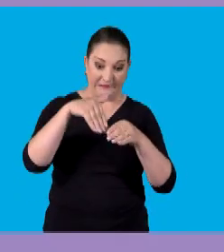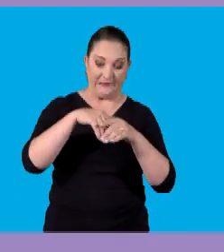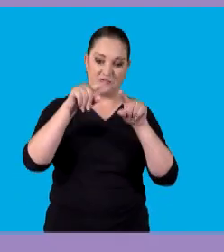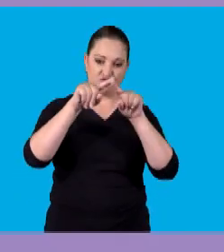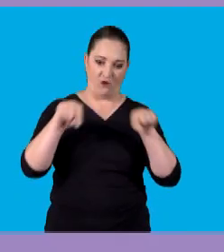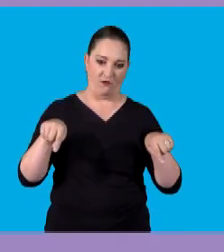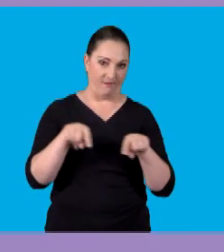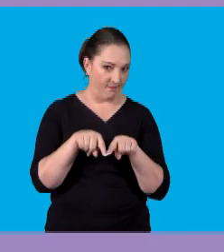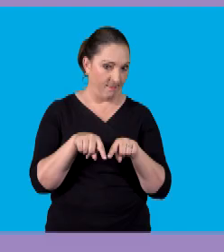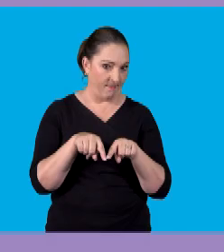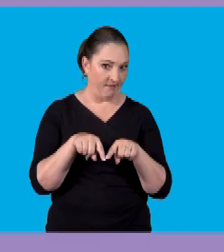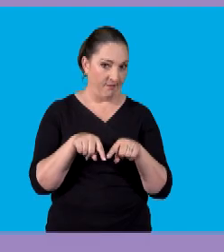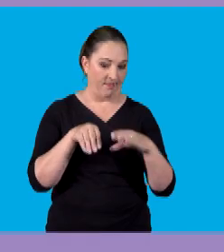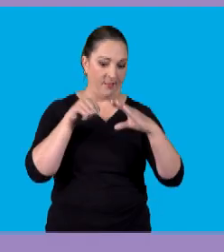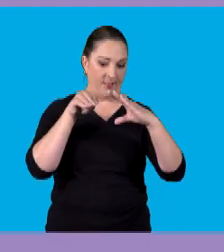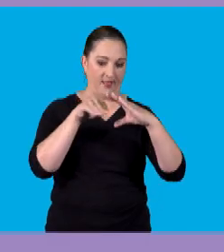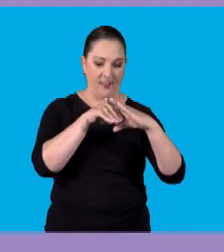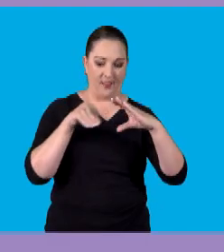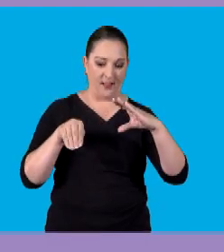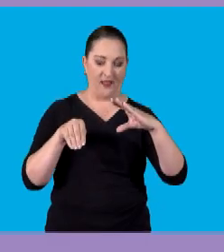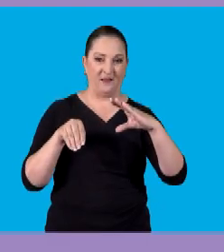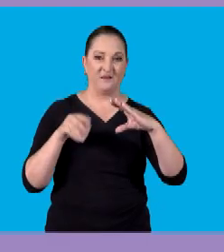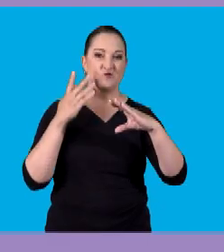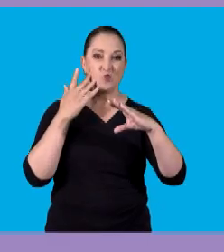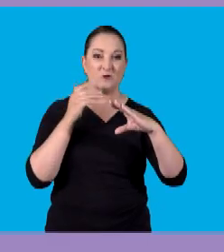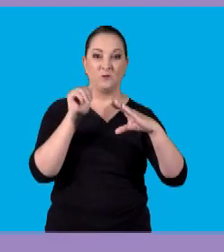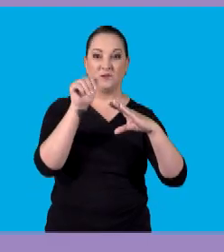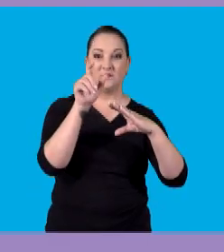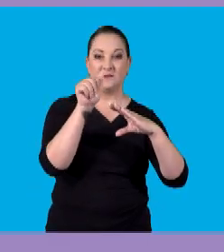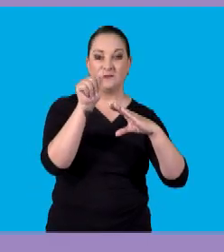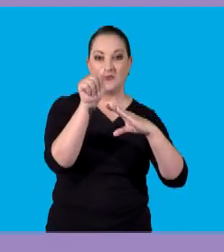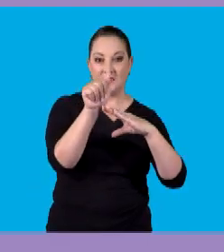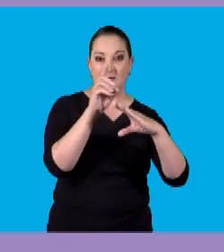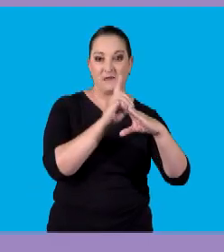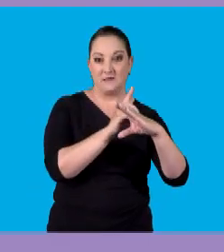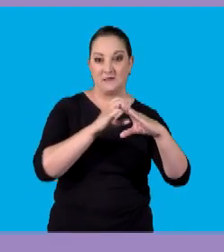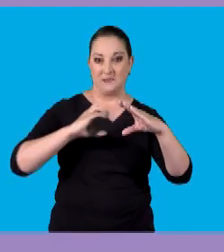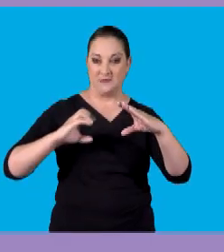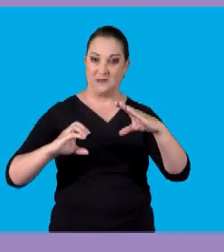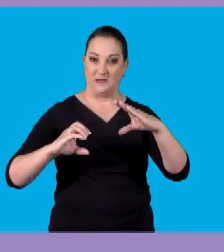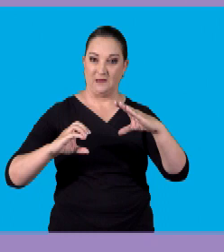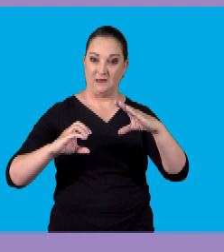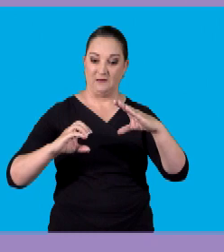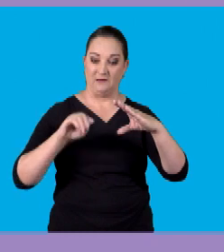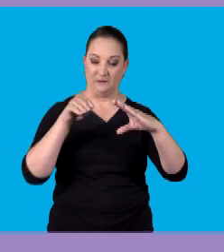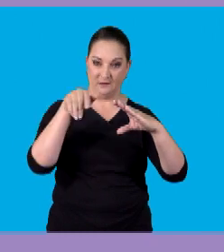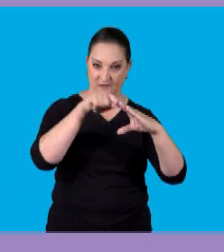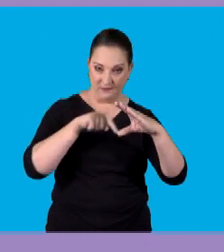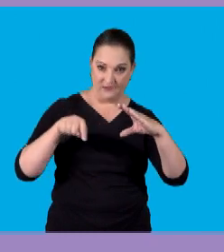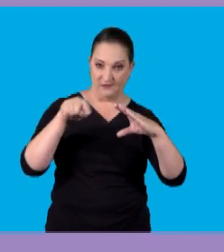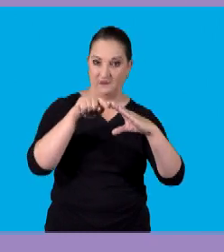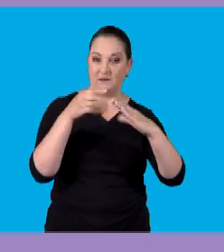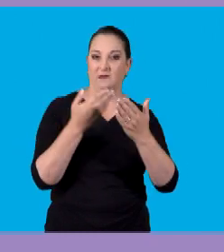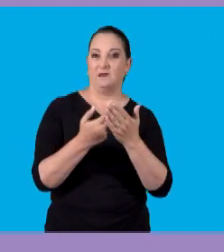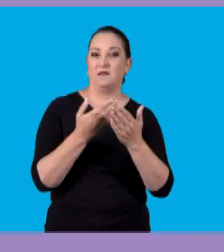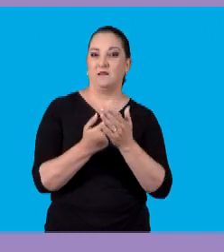a triangle. Again, looking at that triangle ADC, the interior angles of a triangle ADC will